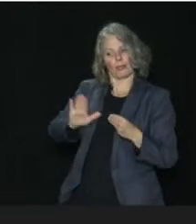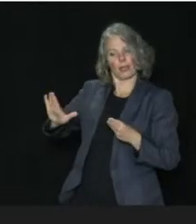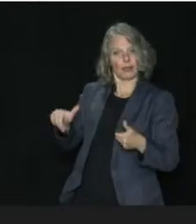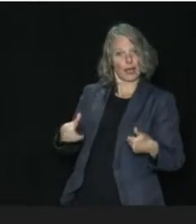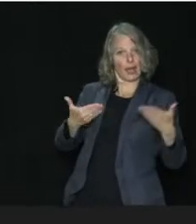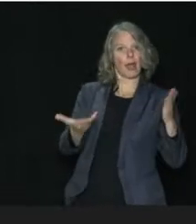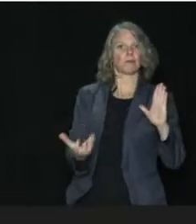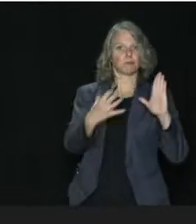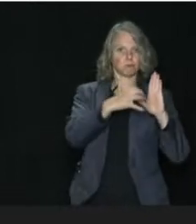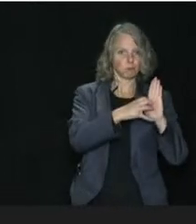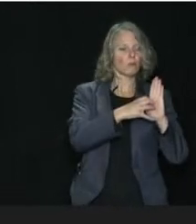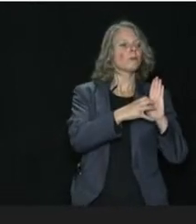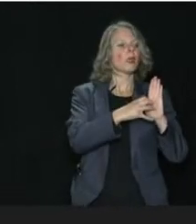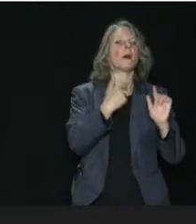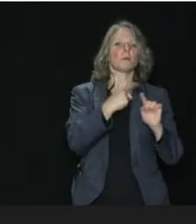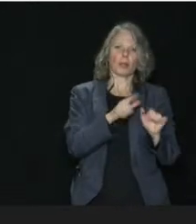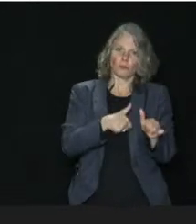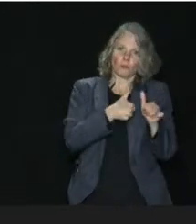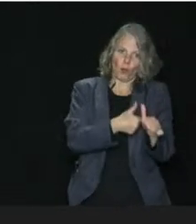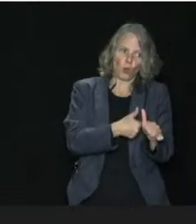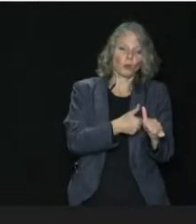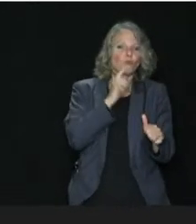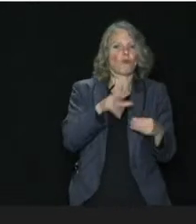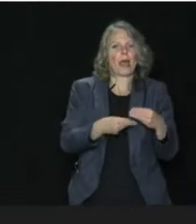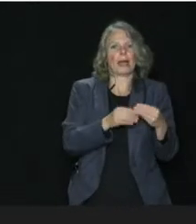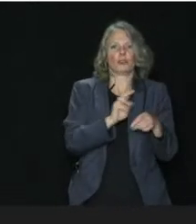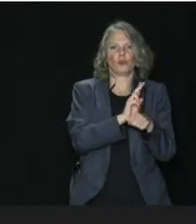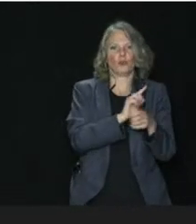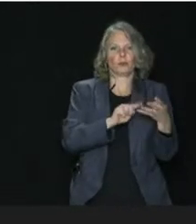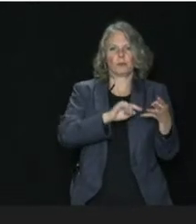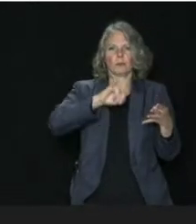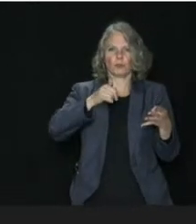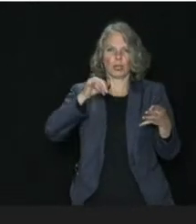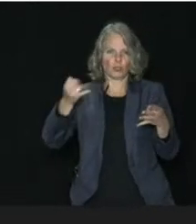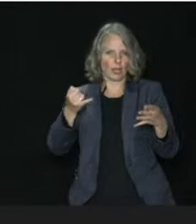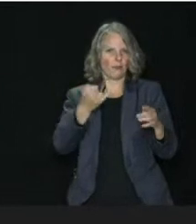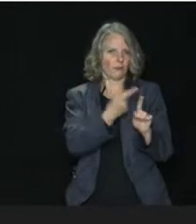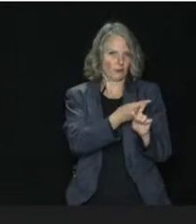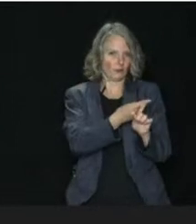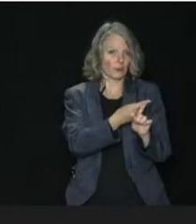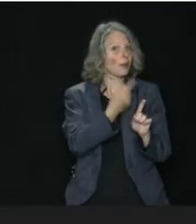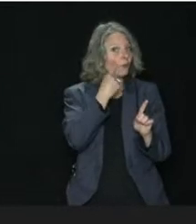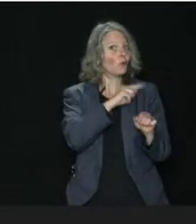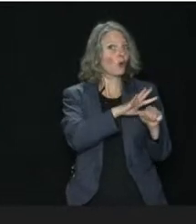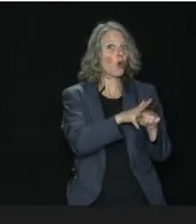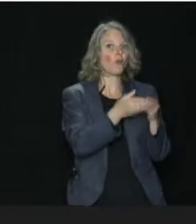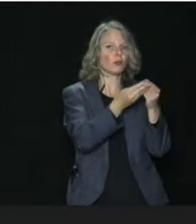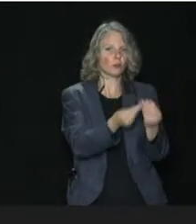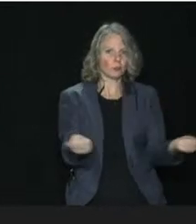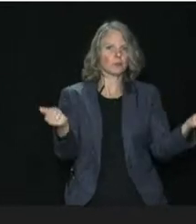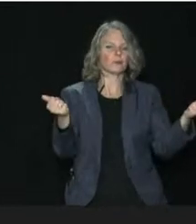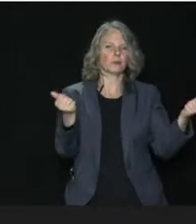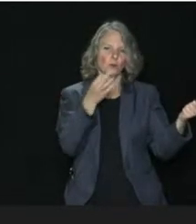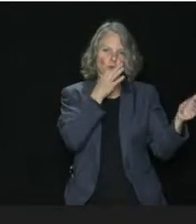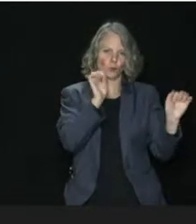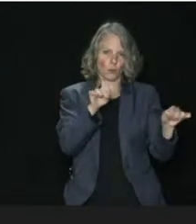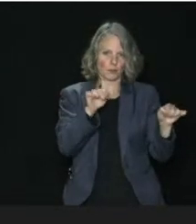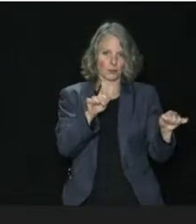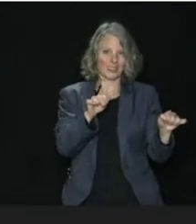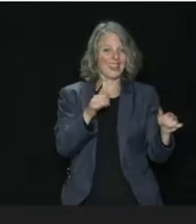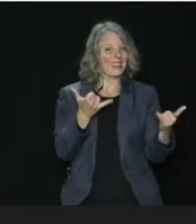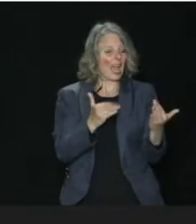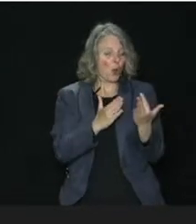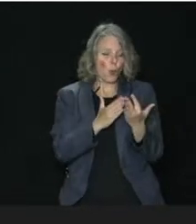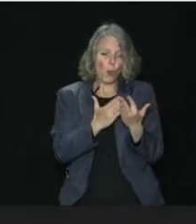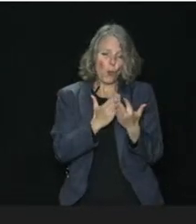tool to their toolbox to help end the pandemic as soon as possible. As we move through this rough period, we can